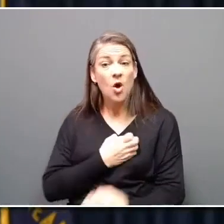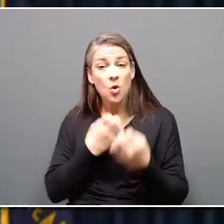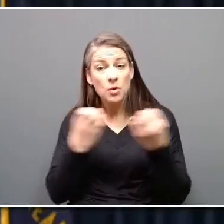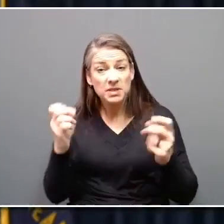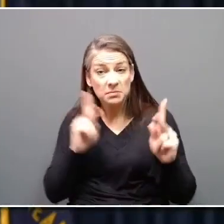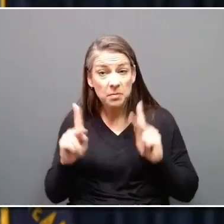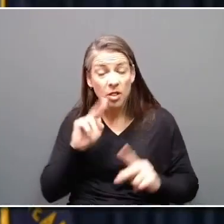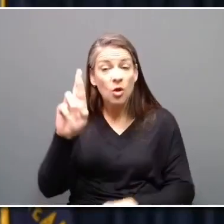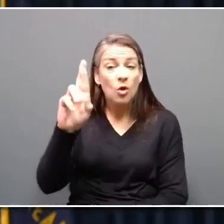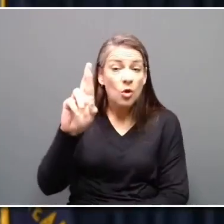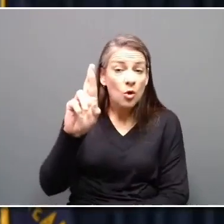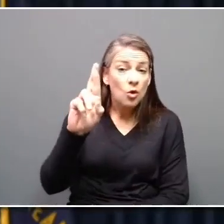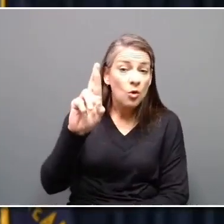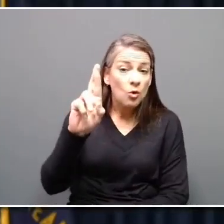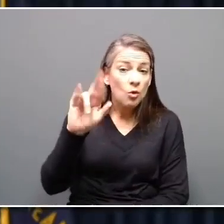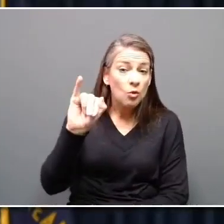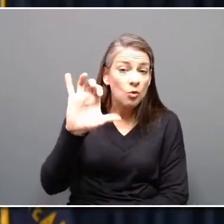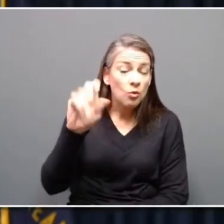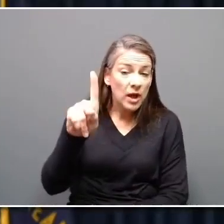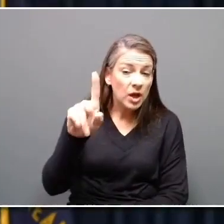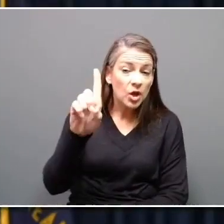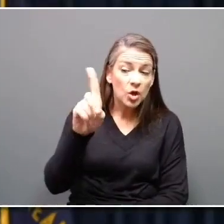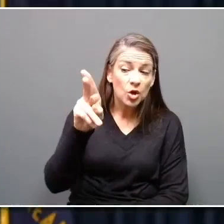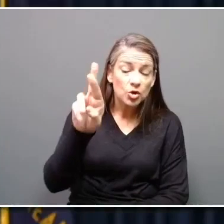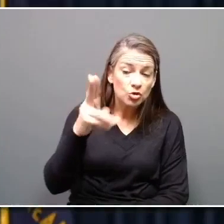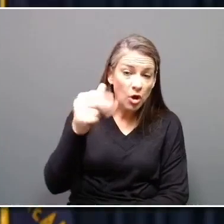Durham is the lead there. Our maintenance teams led by Josh